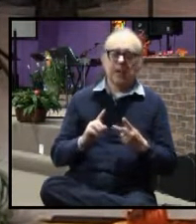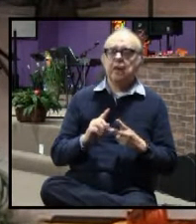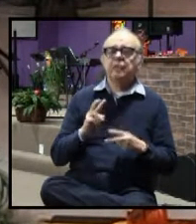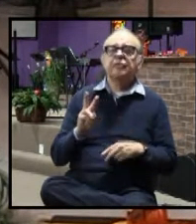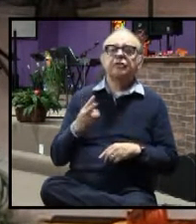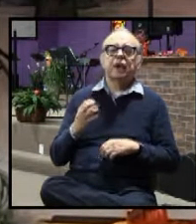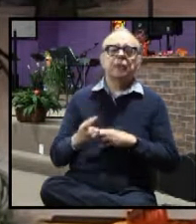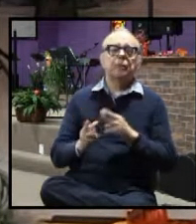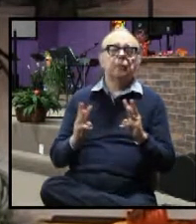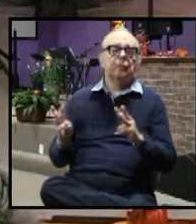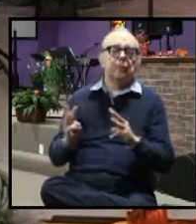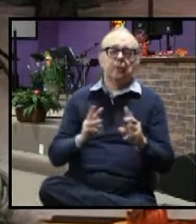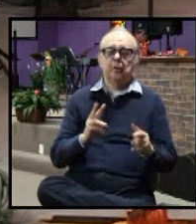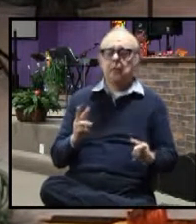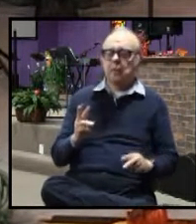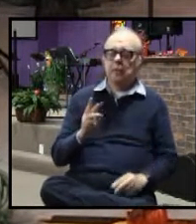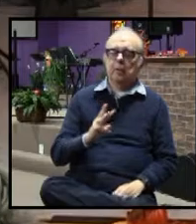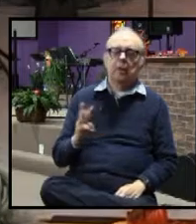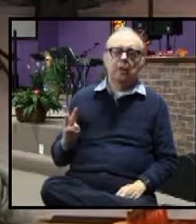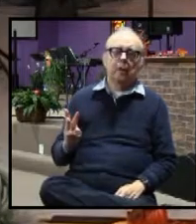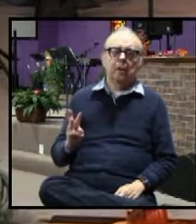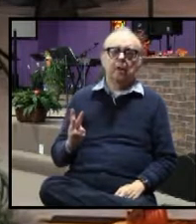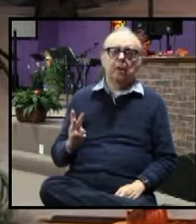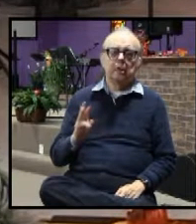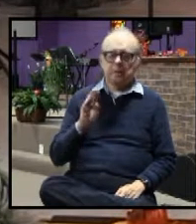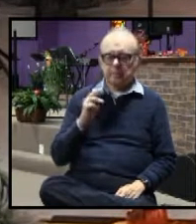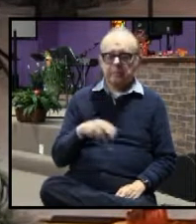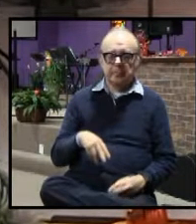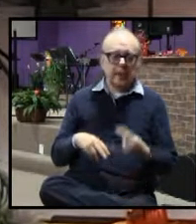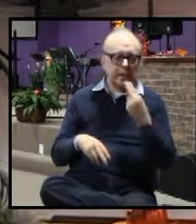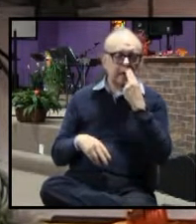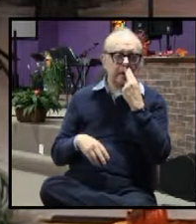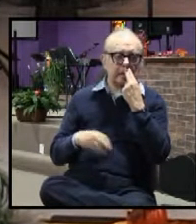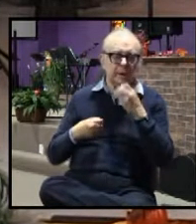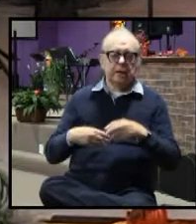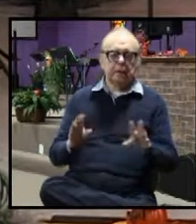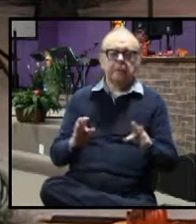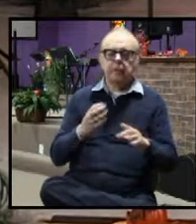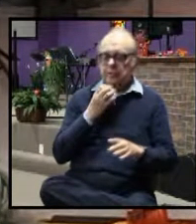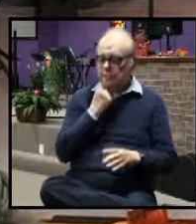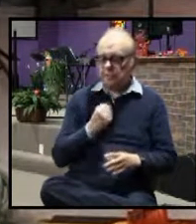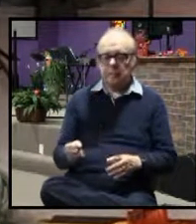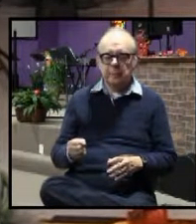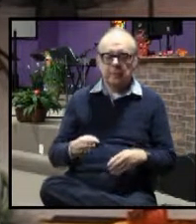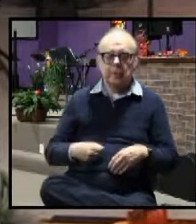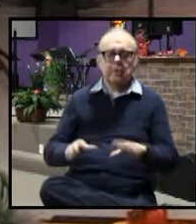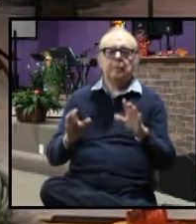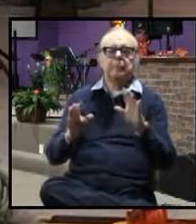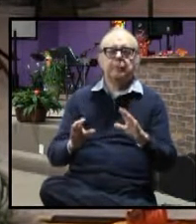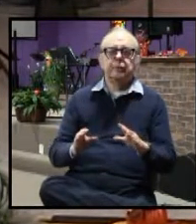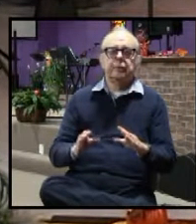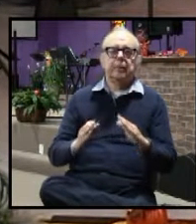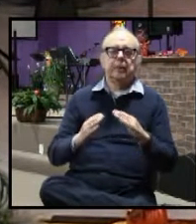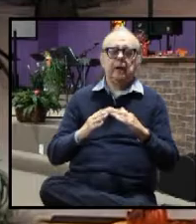In the Second World War, the Nazis were trying to get rid of all of the Jews. So they herded them all into